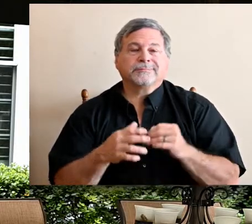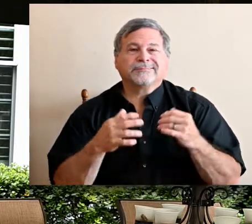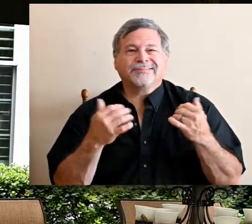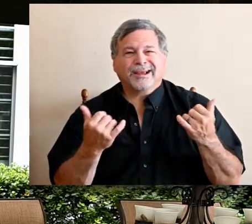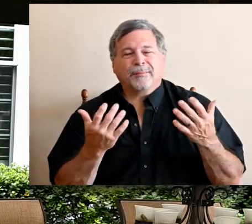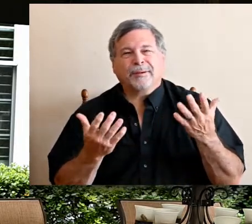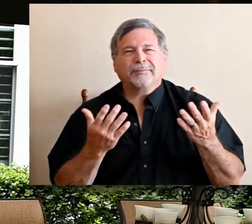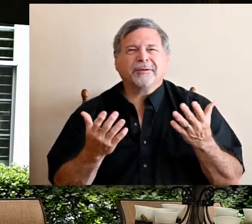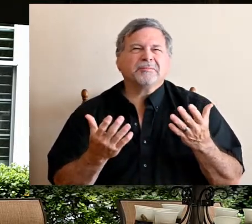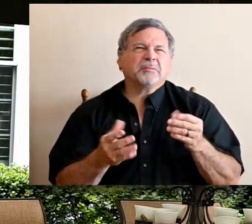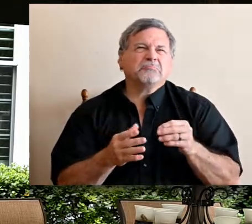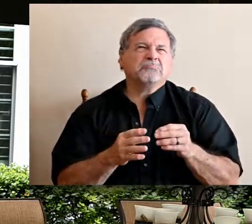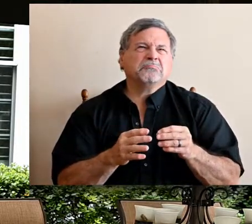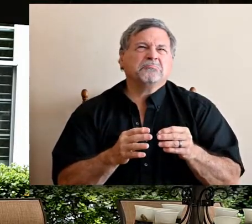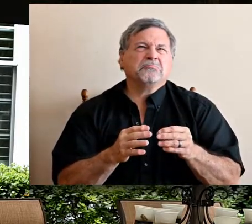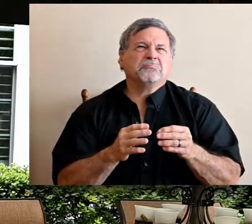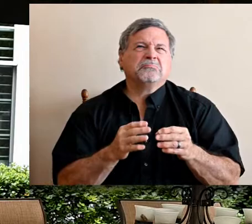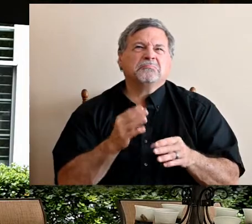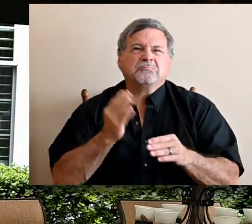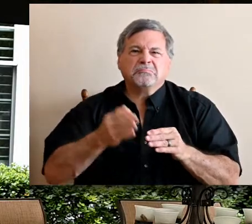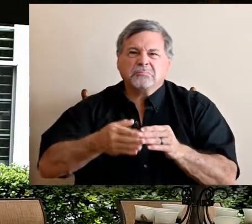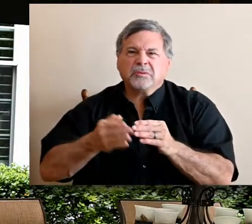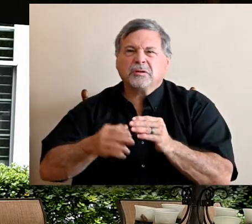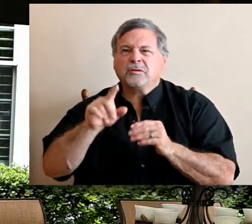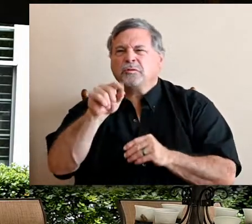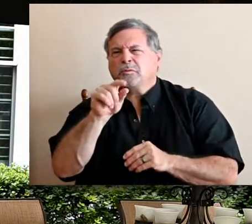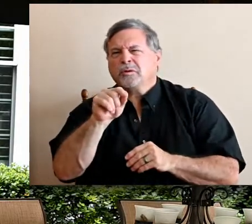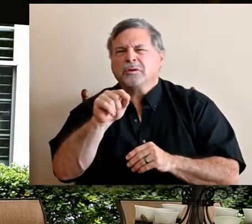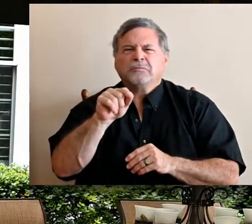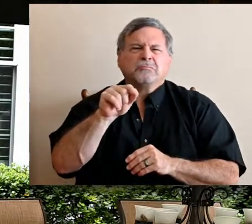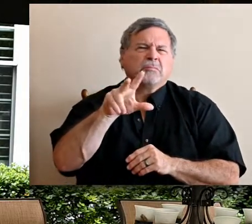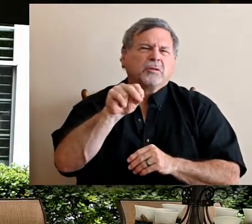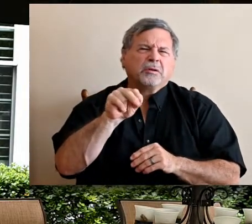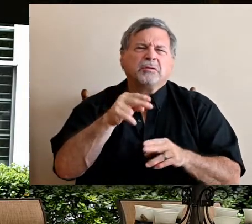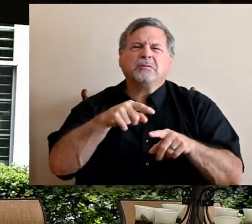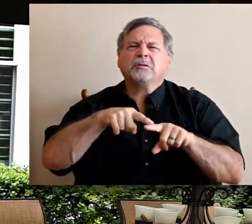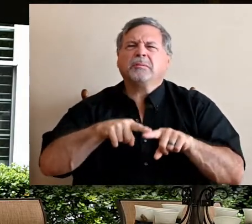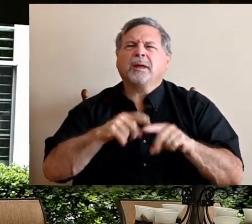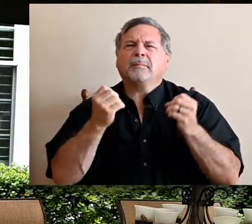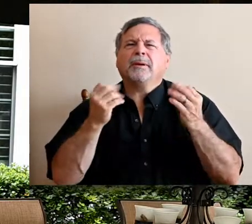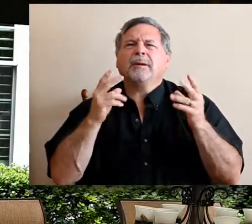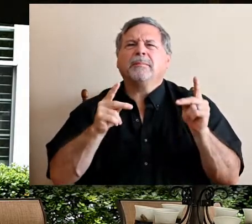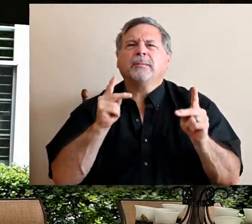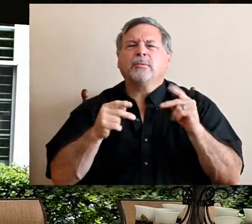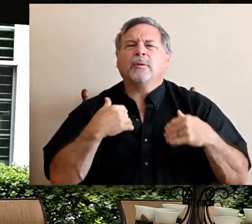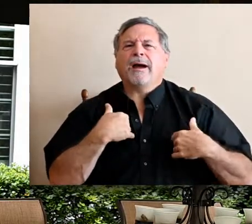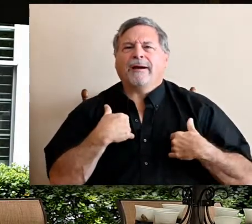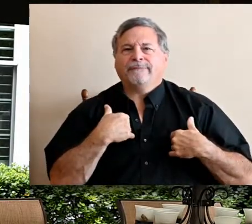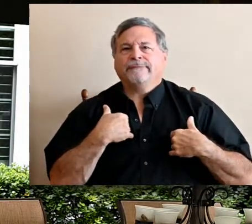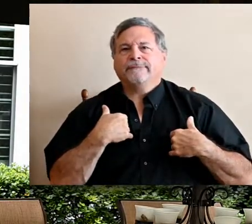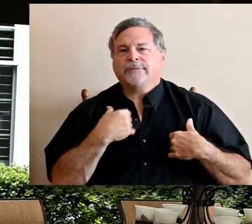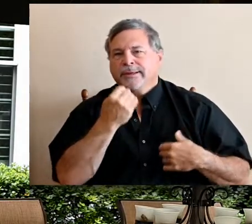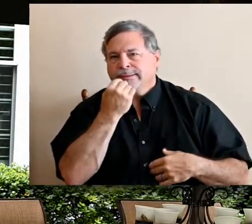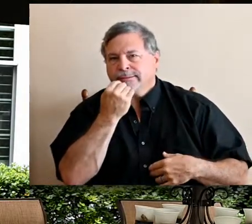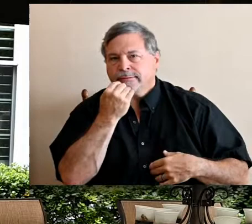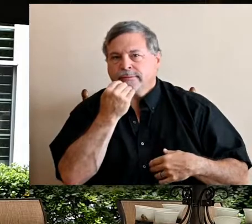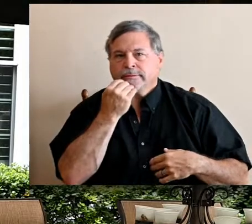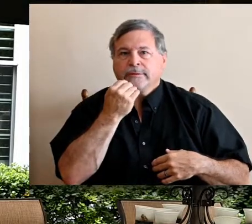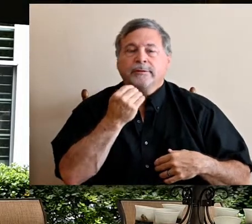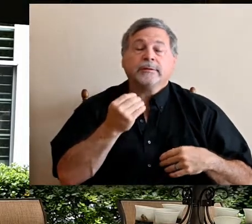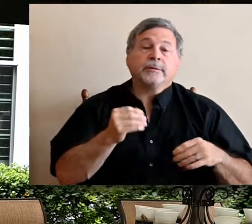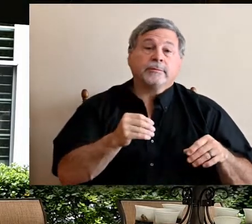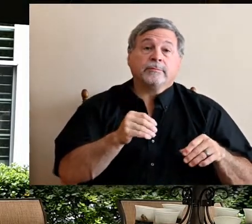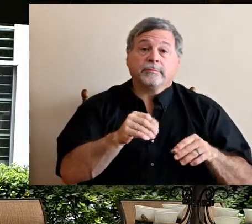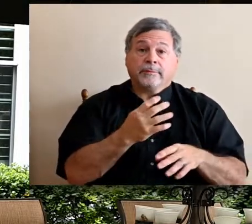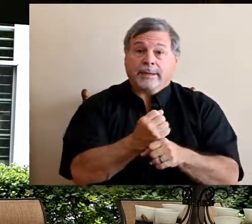Now you're probably going to want to do about 20 to 30 of these depending on how many people you have come to eat. You can take a